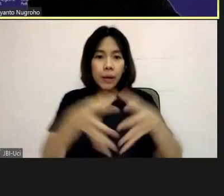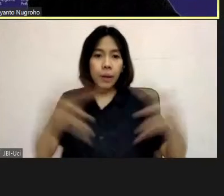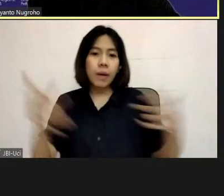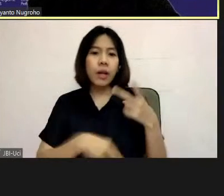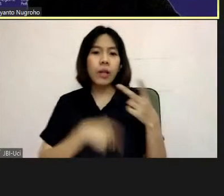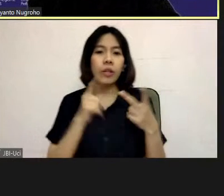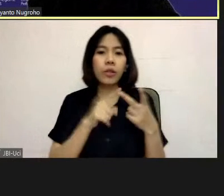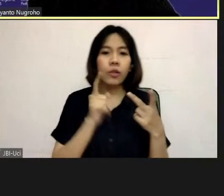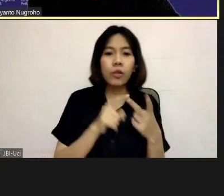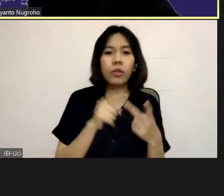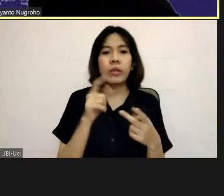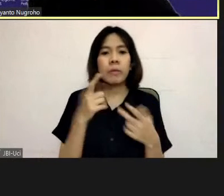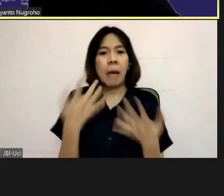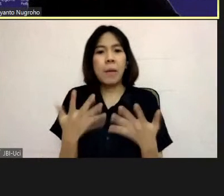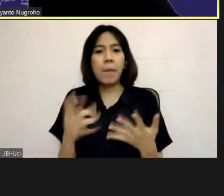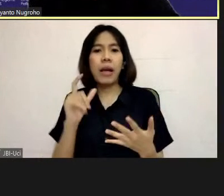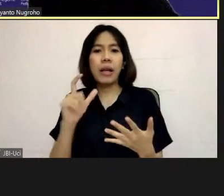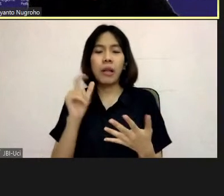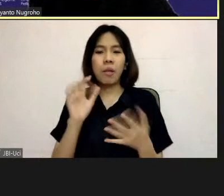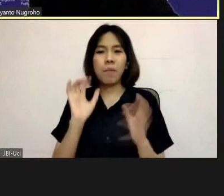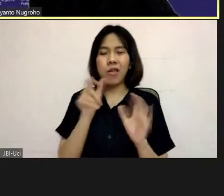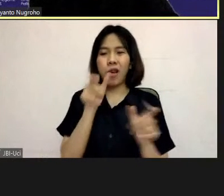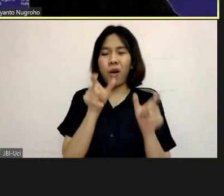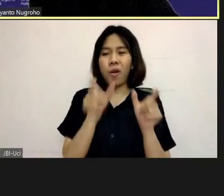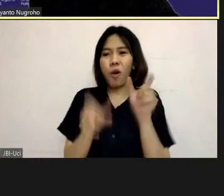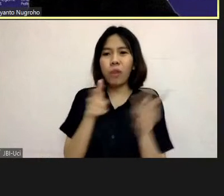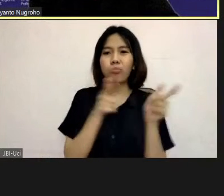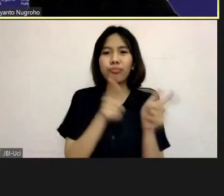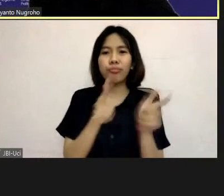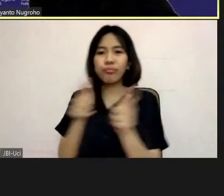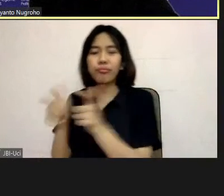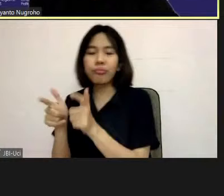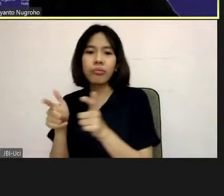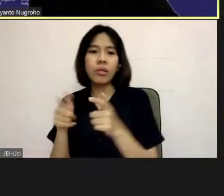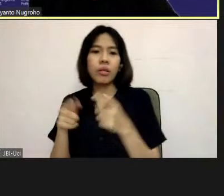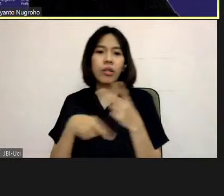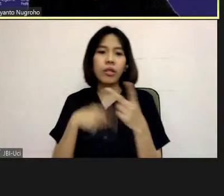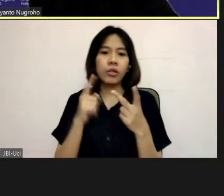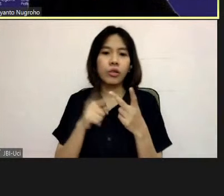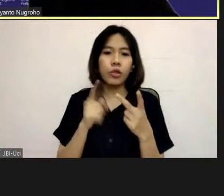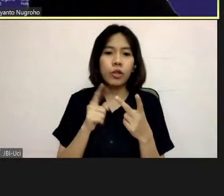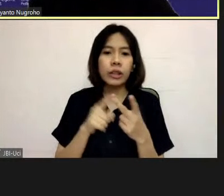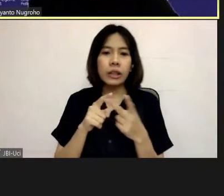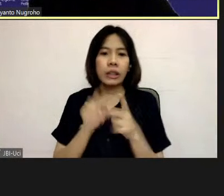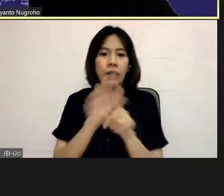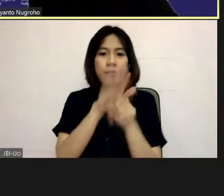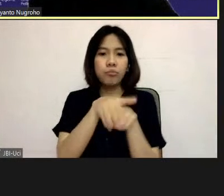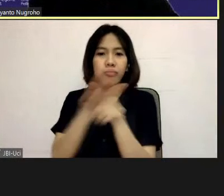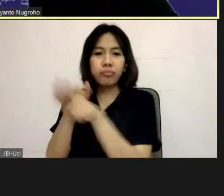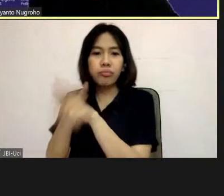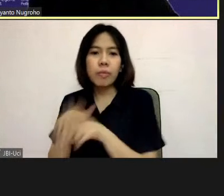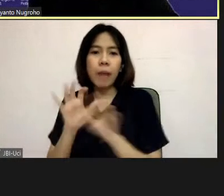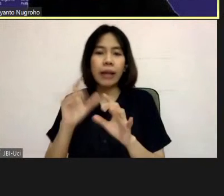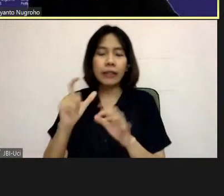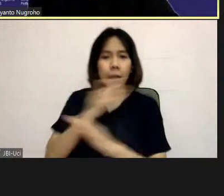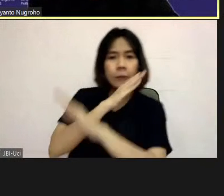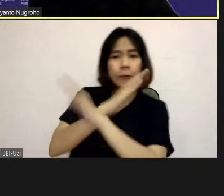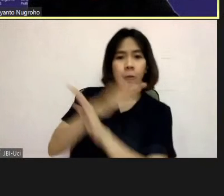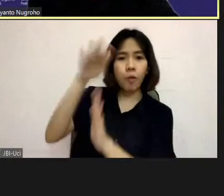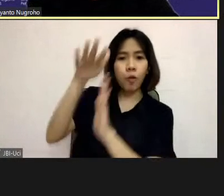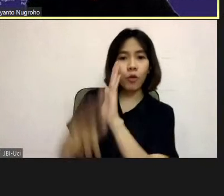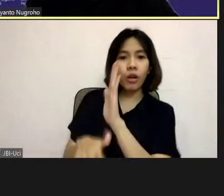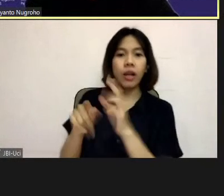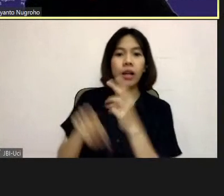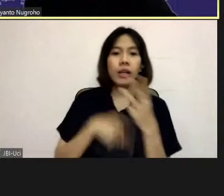attacks, criminalization, stigmatization to civil society actors. And the third is build